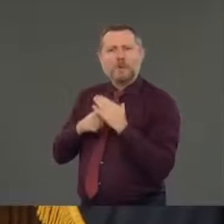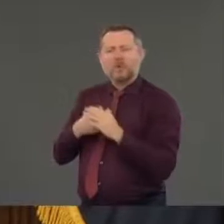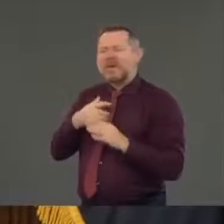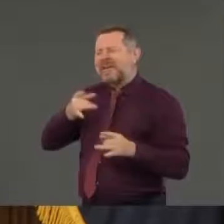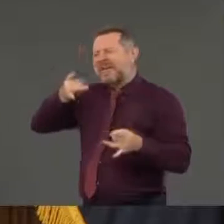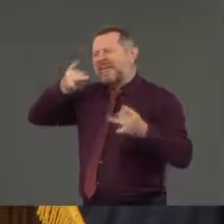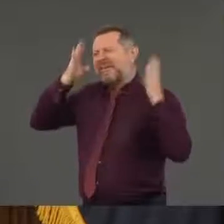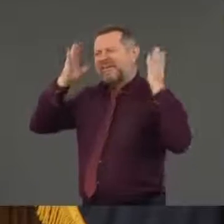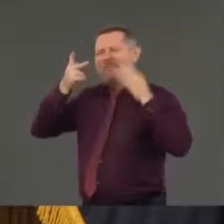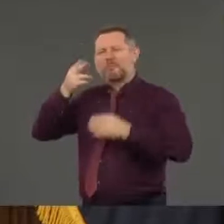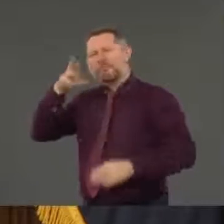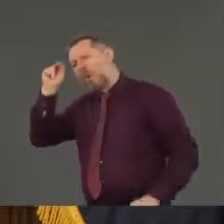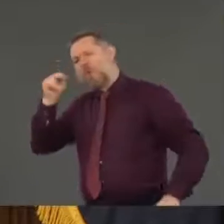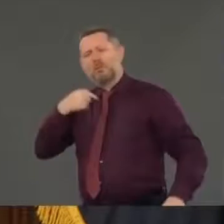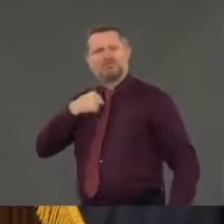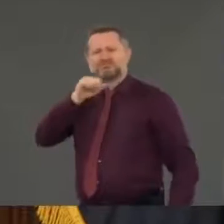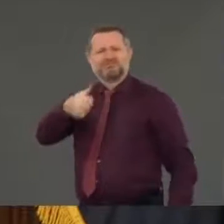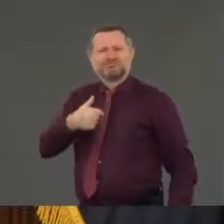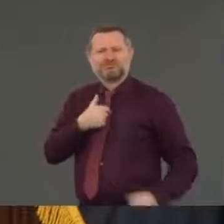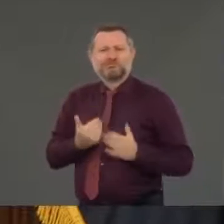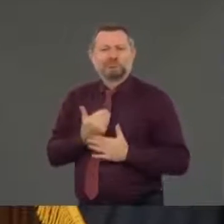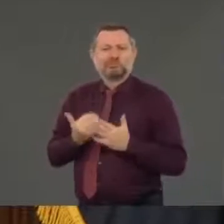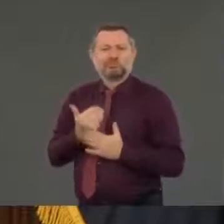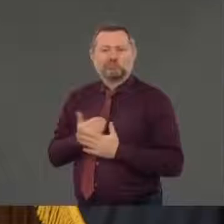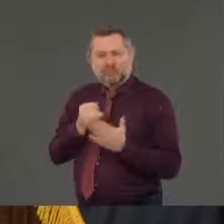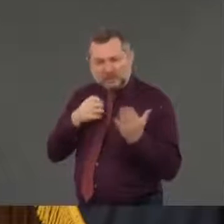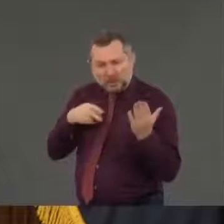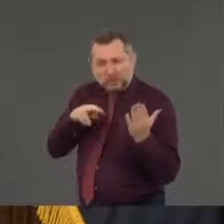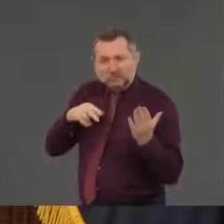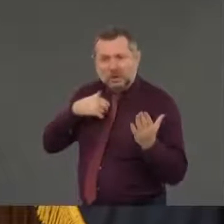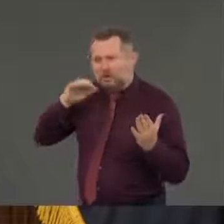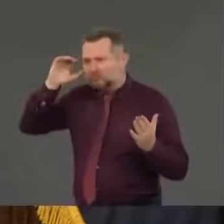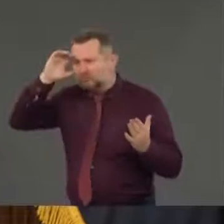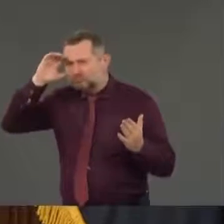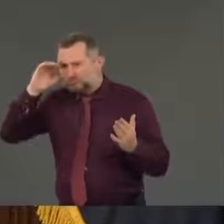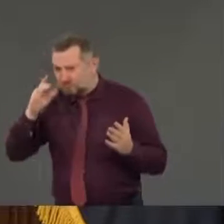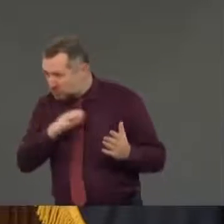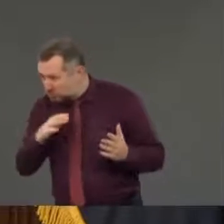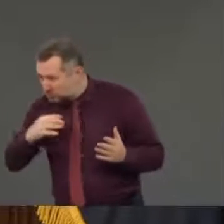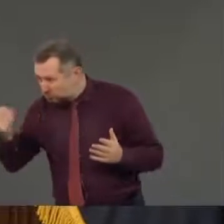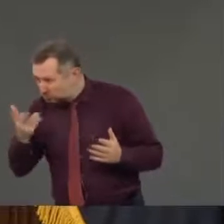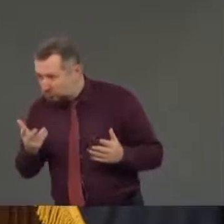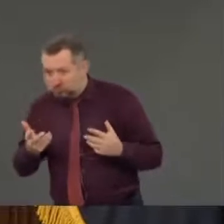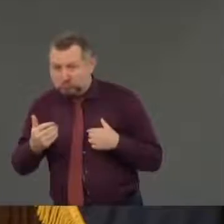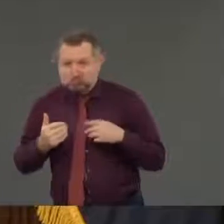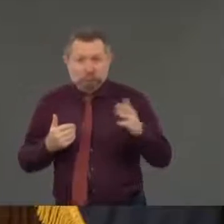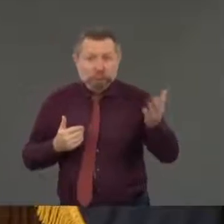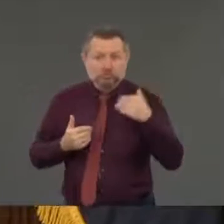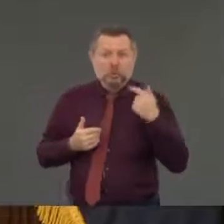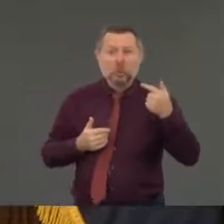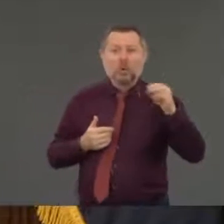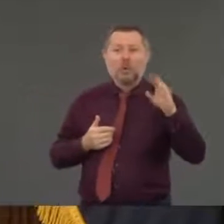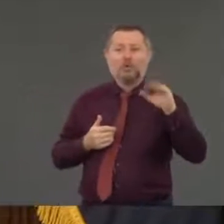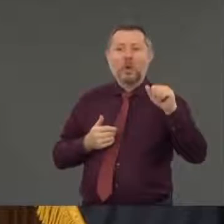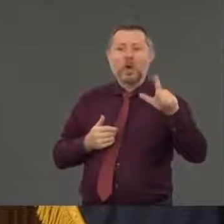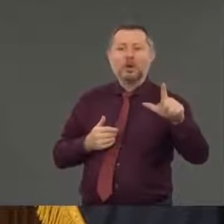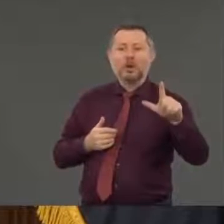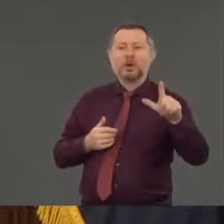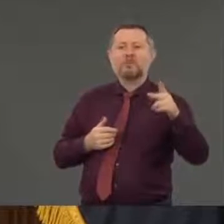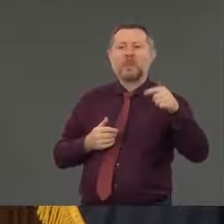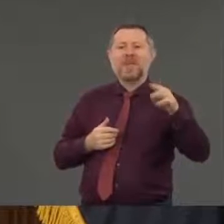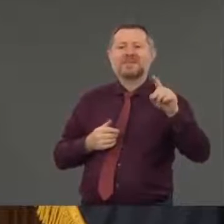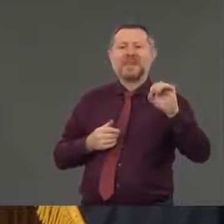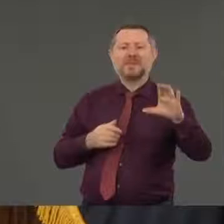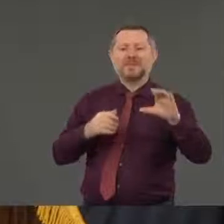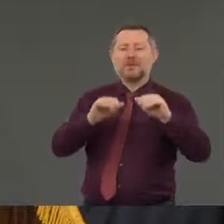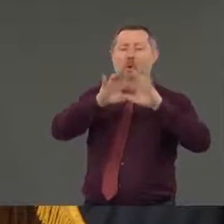I listen to the commissioner. I listen to global pandemic experts that we bring in to